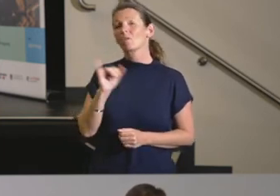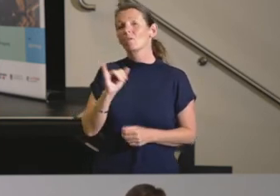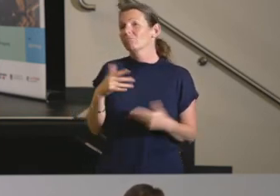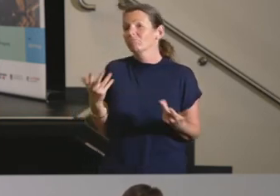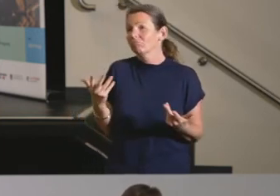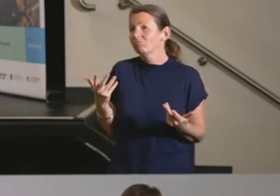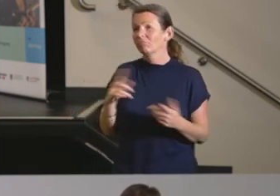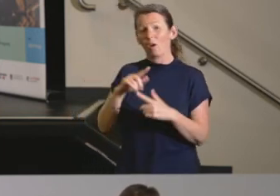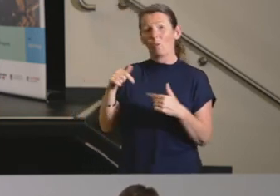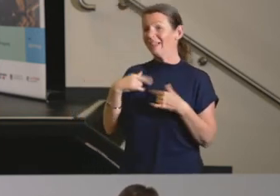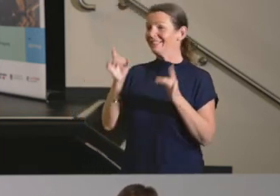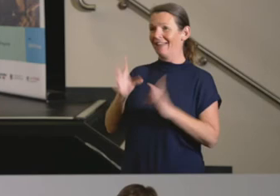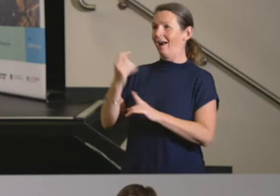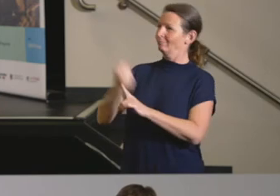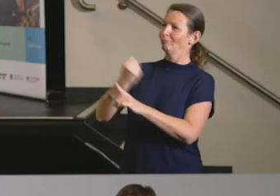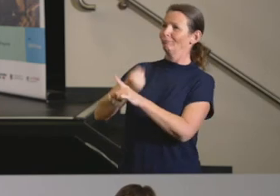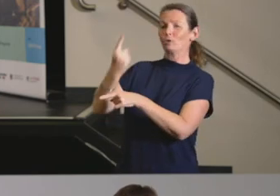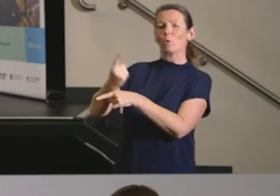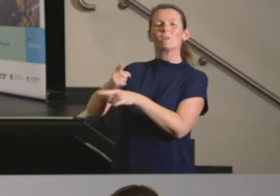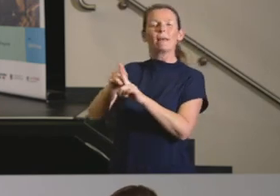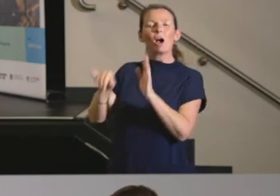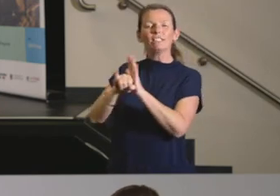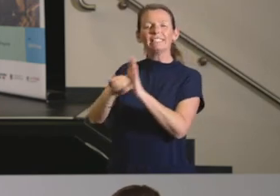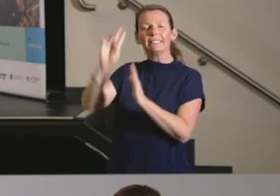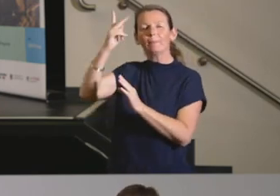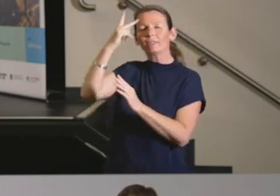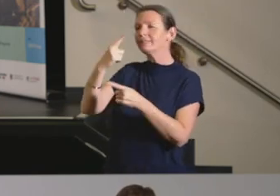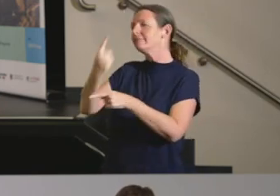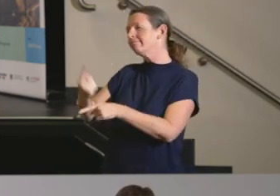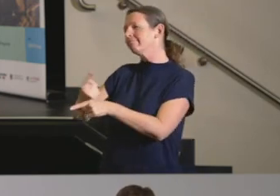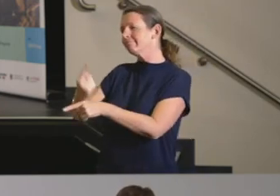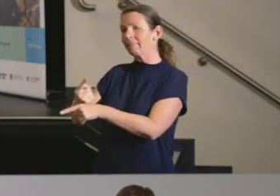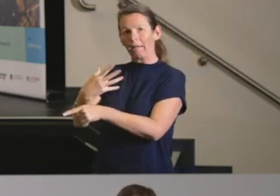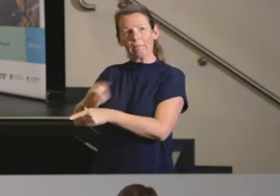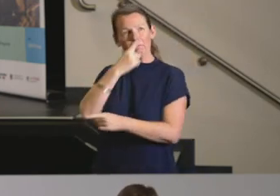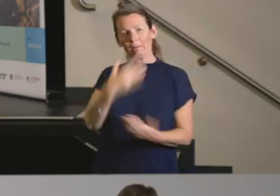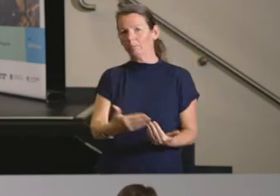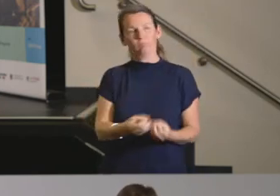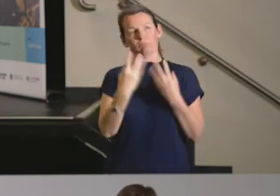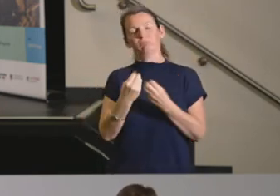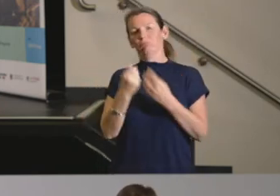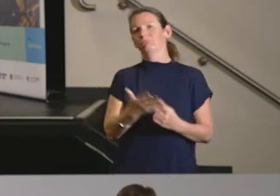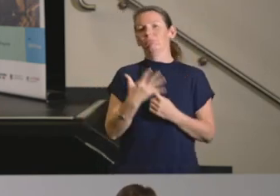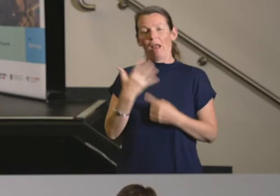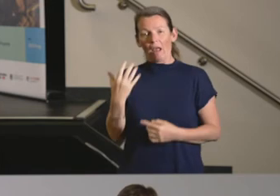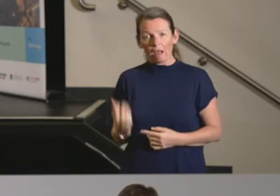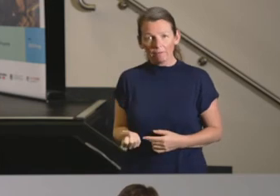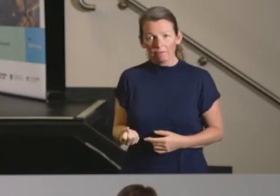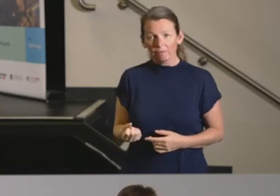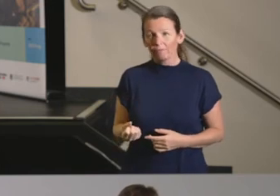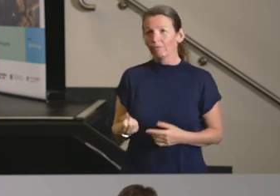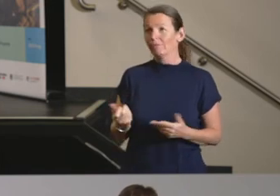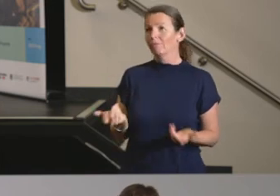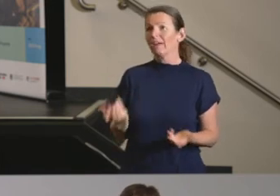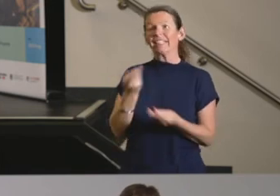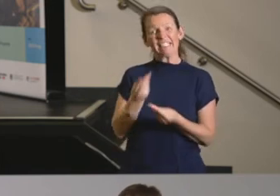backlash, which is where we started, this identity politics, as is many ways people using the